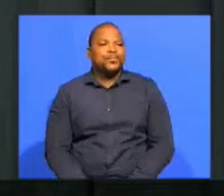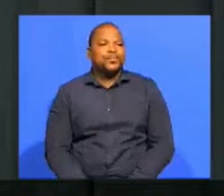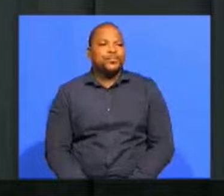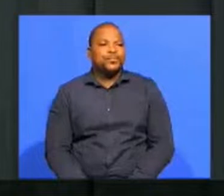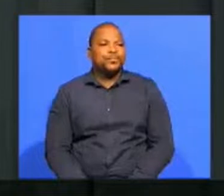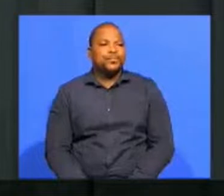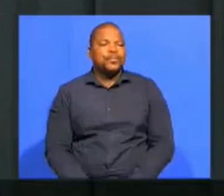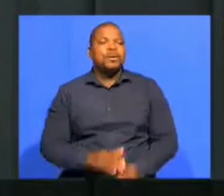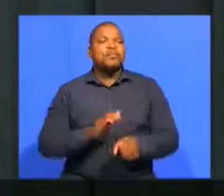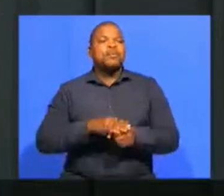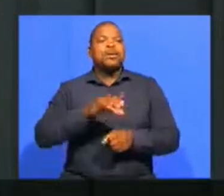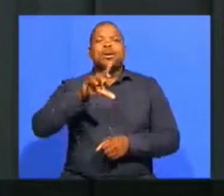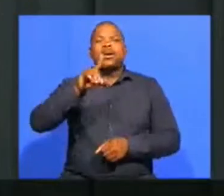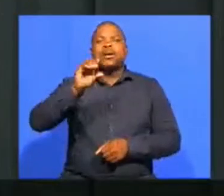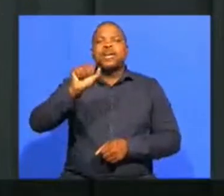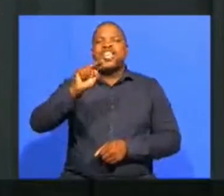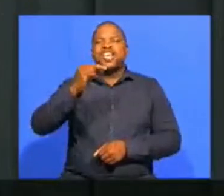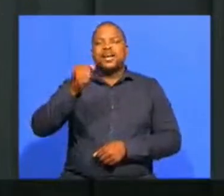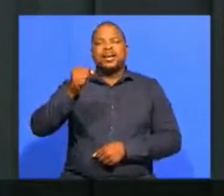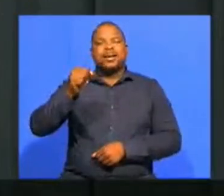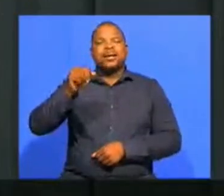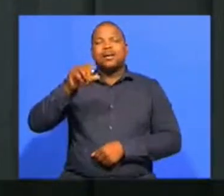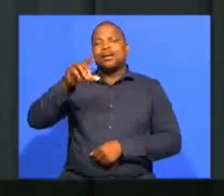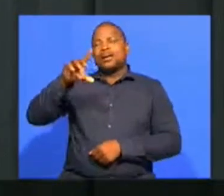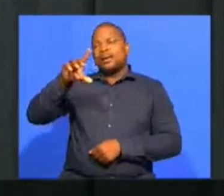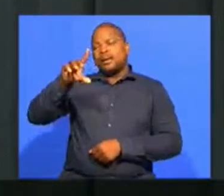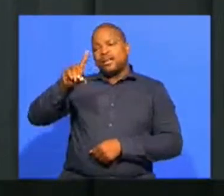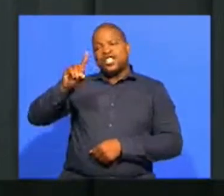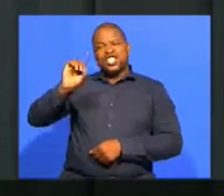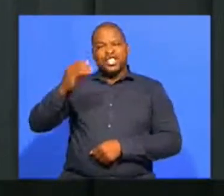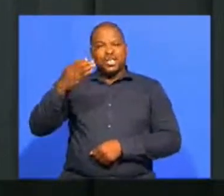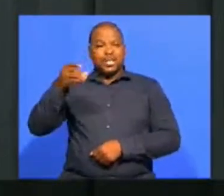Zem. Okay, my name is Daniel Chida from The Voice newspaper.